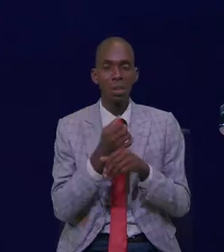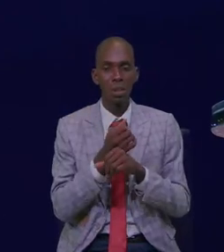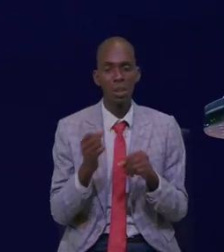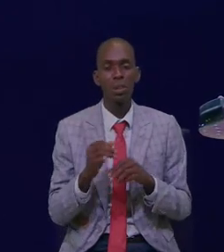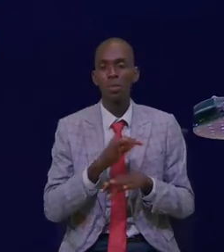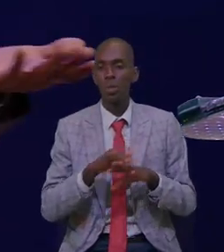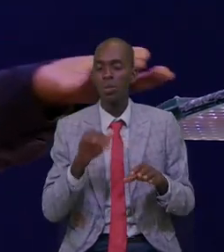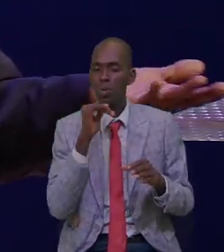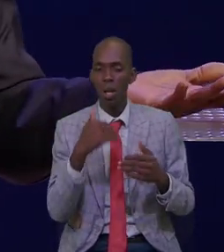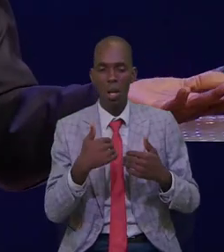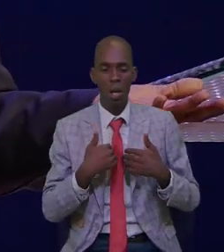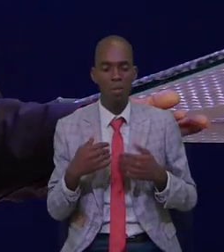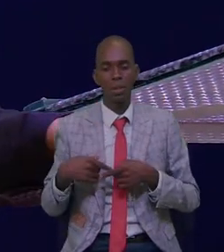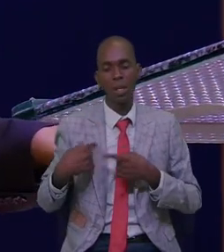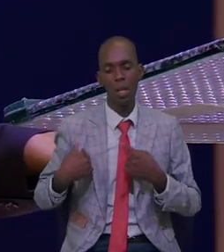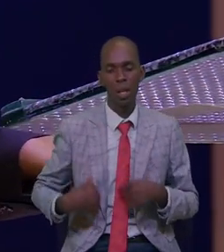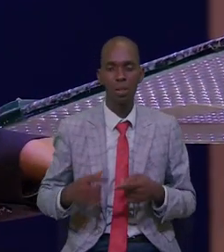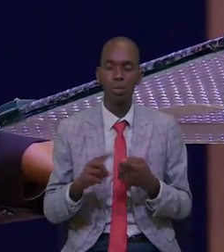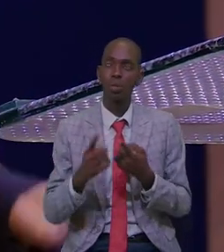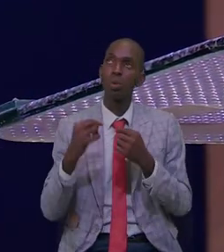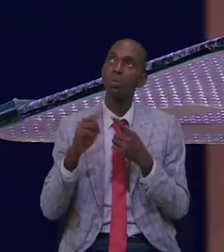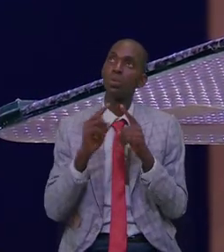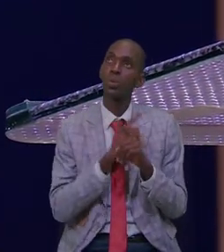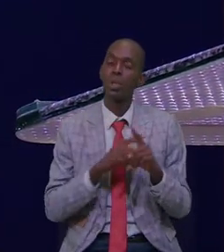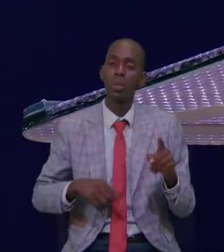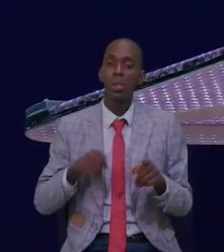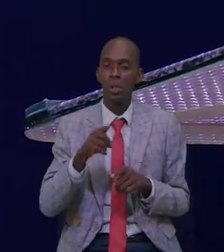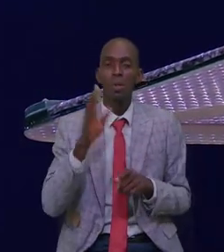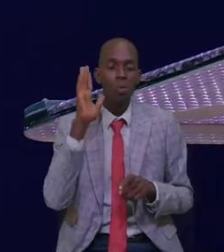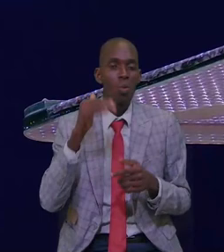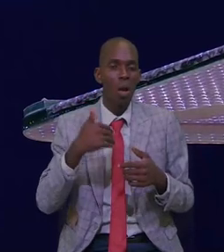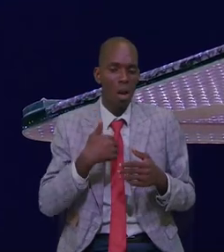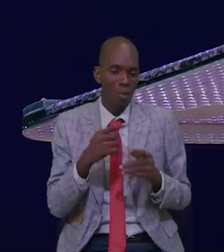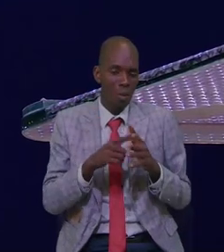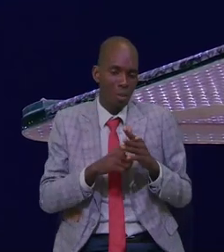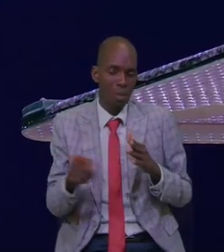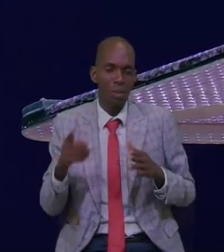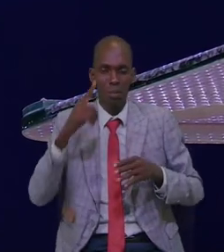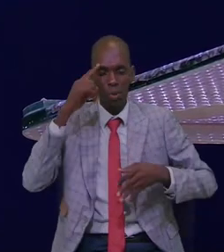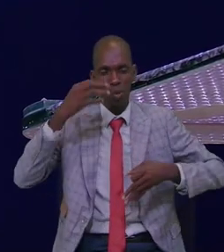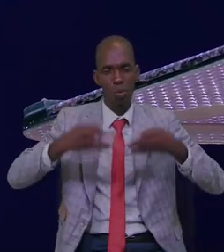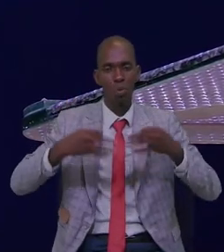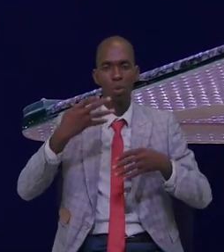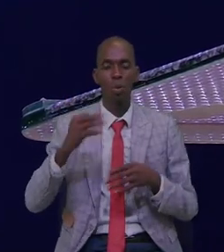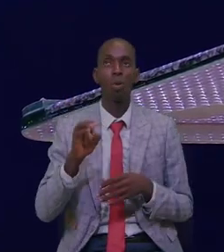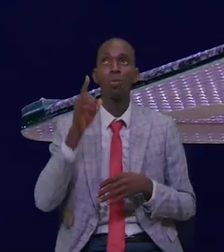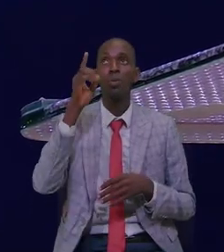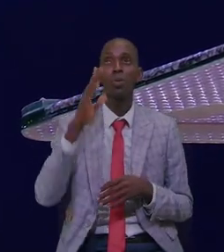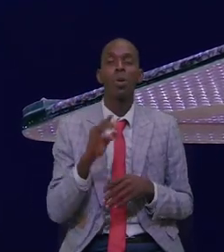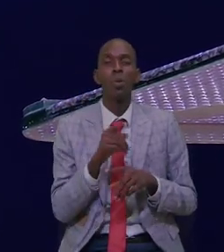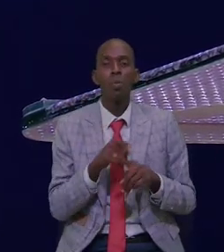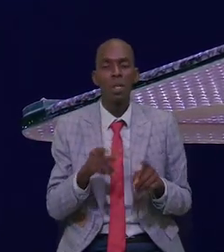come to the Lord. They could have escaped the judgment of God, but they didn't look at Jesus Christ, at that